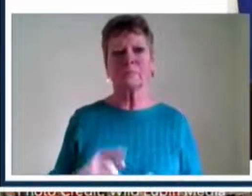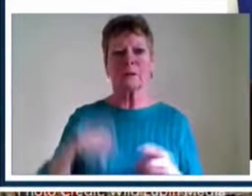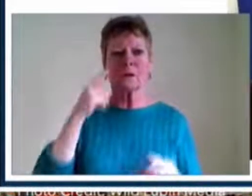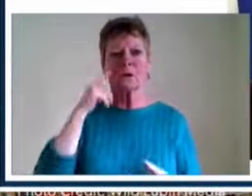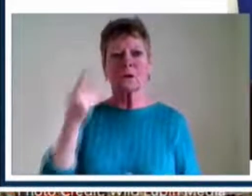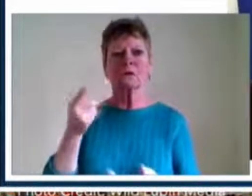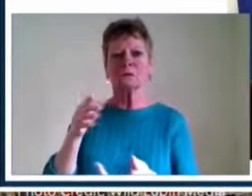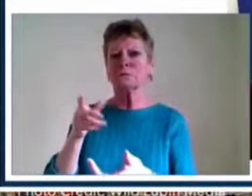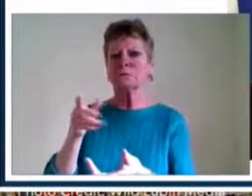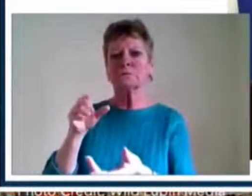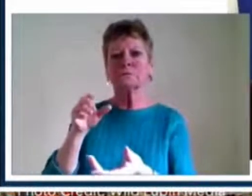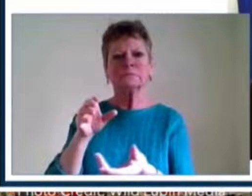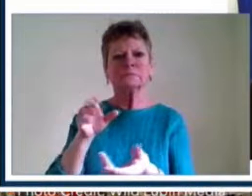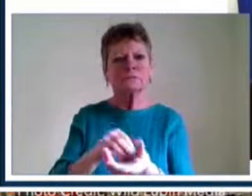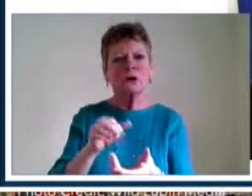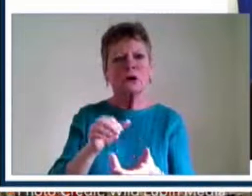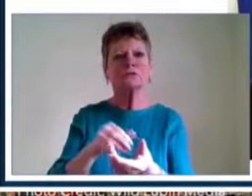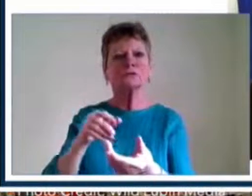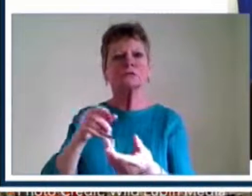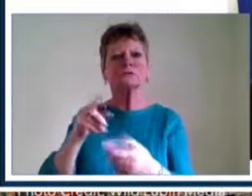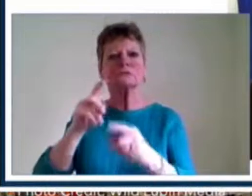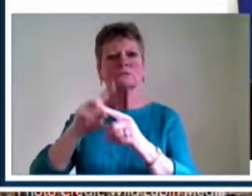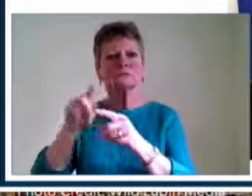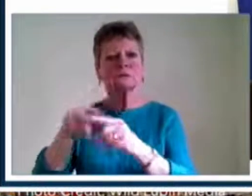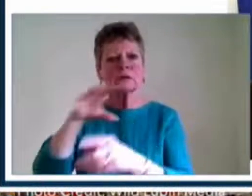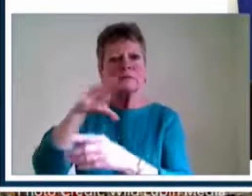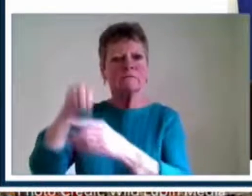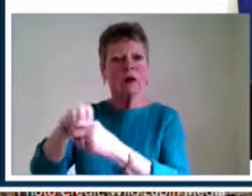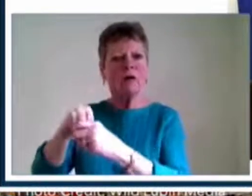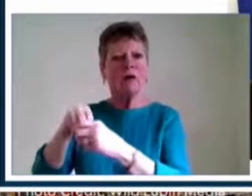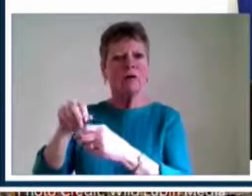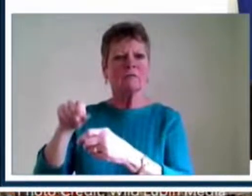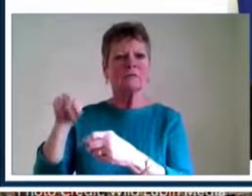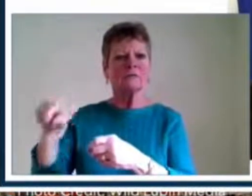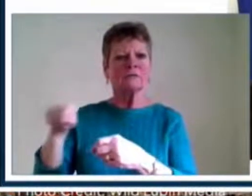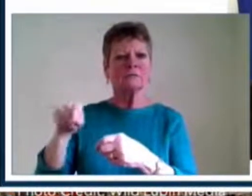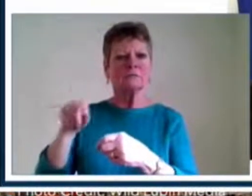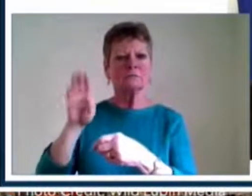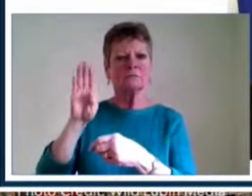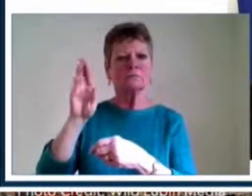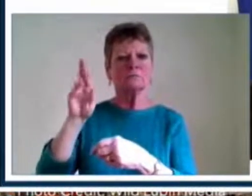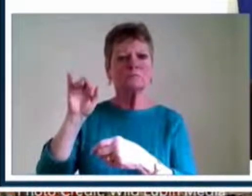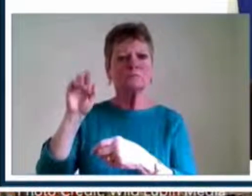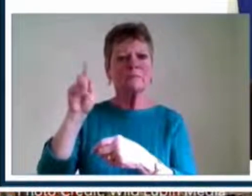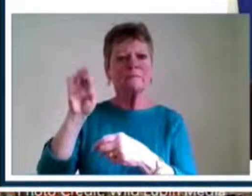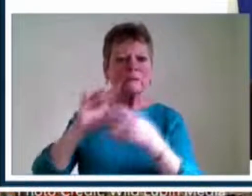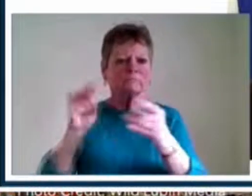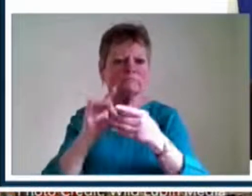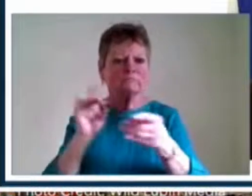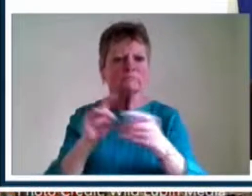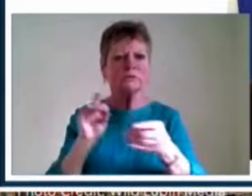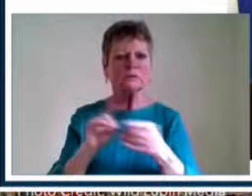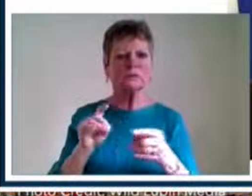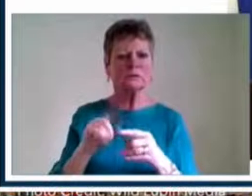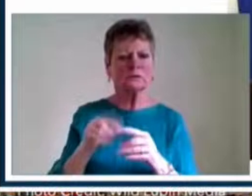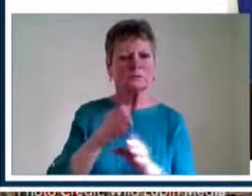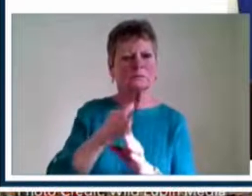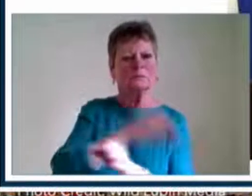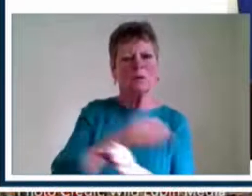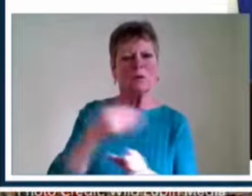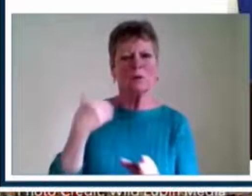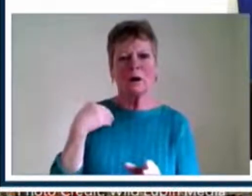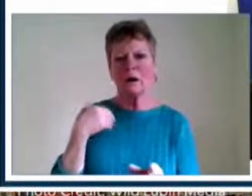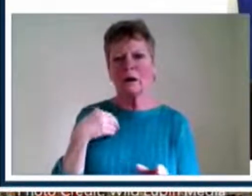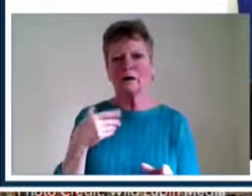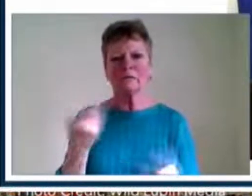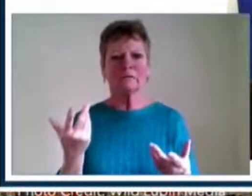these briefings to discuss the deaths, in particular hospital capacities. Previously, we've had